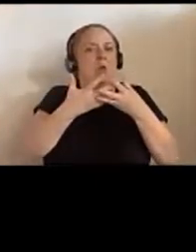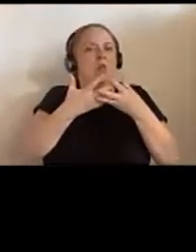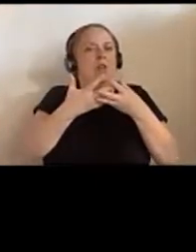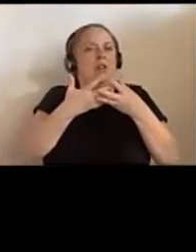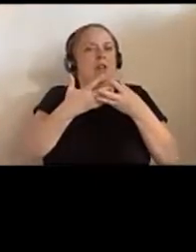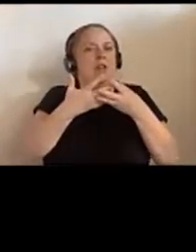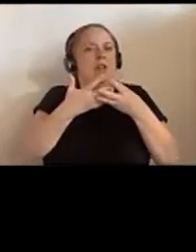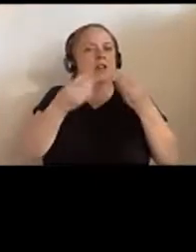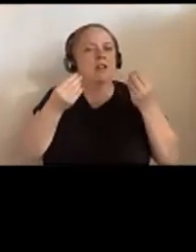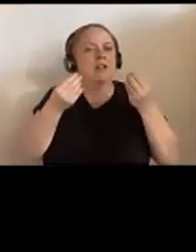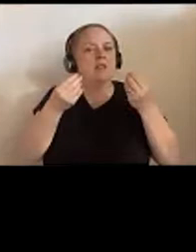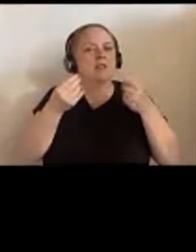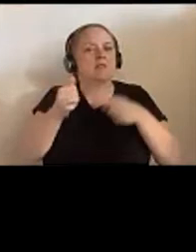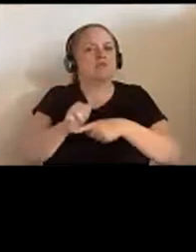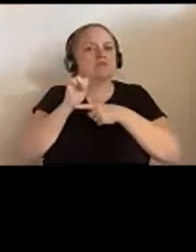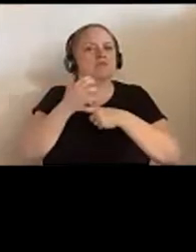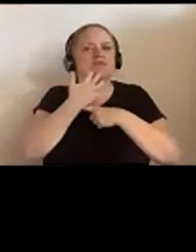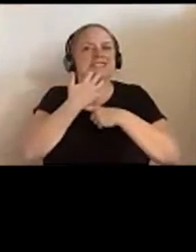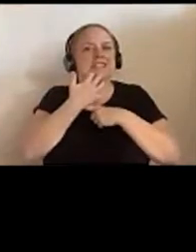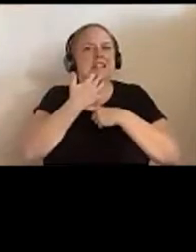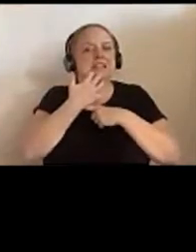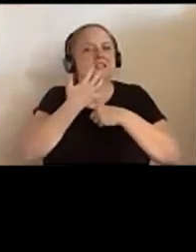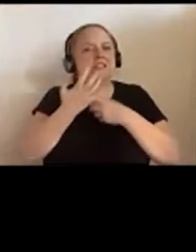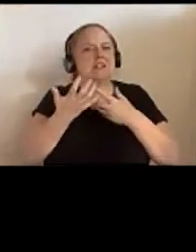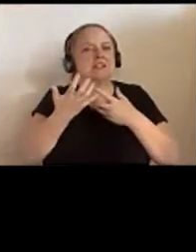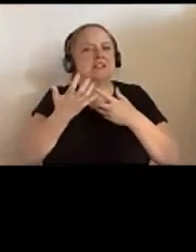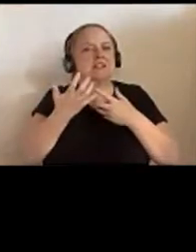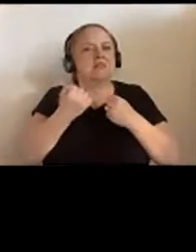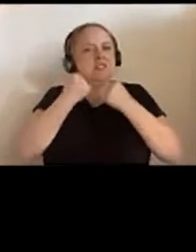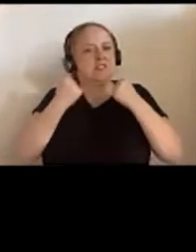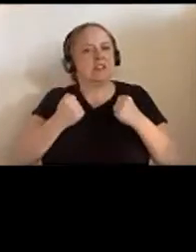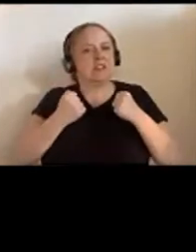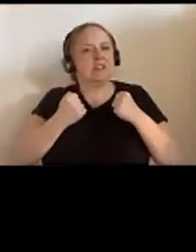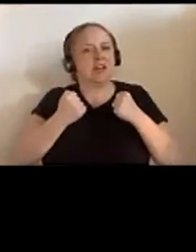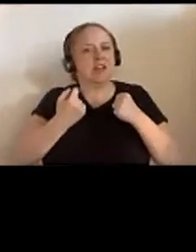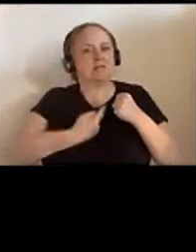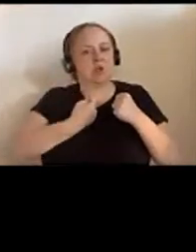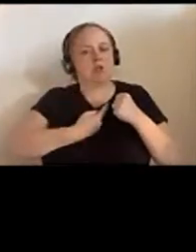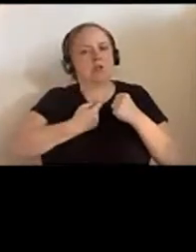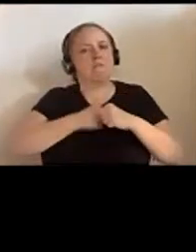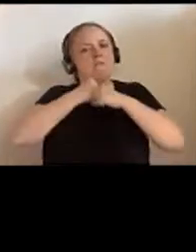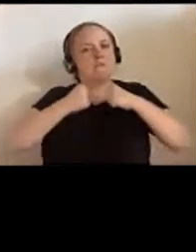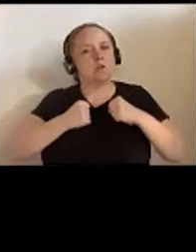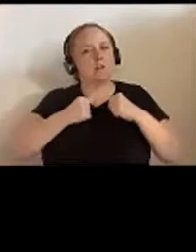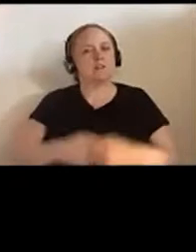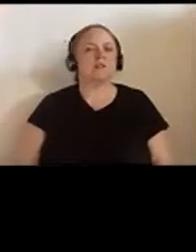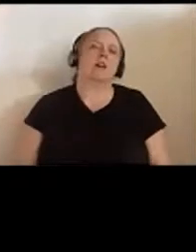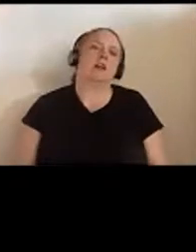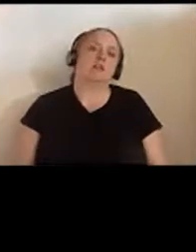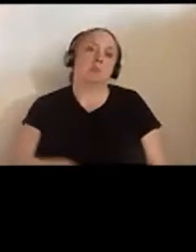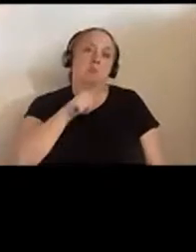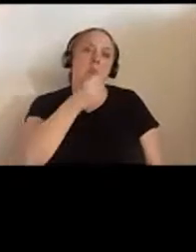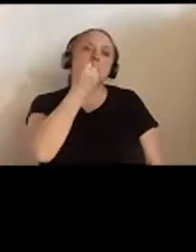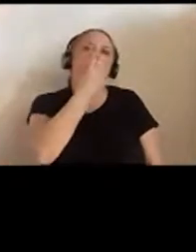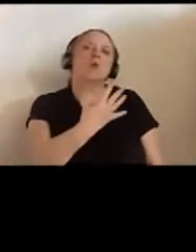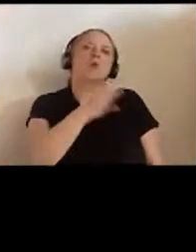needed resilience and cementing the development of personal fortitude. It's a beautiful question. Mm.